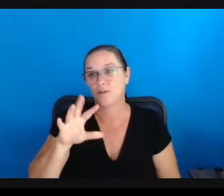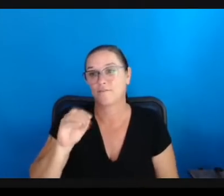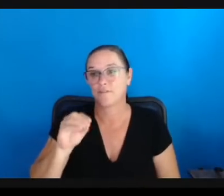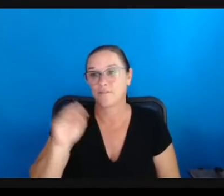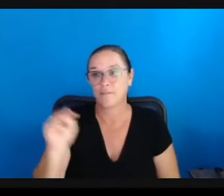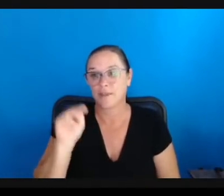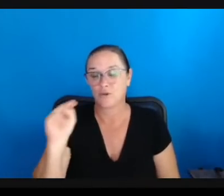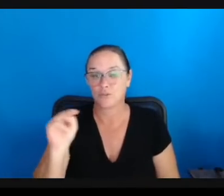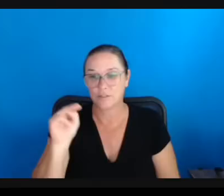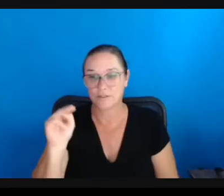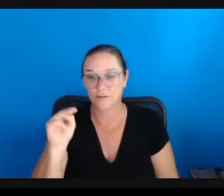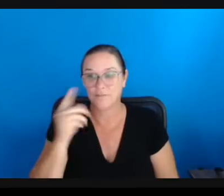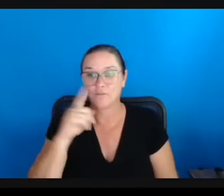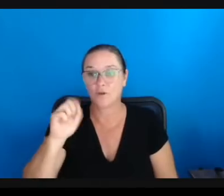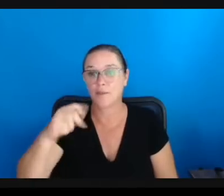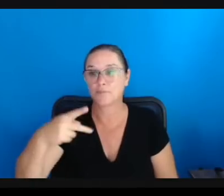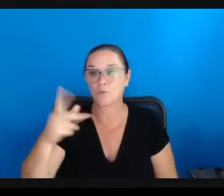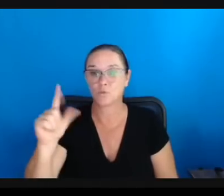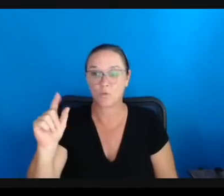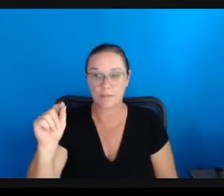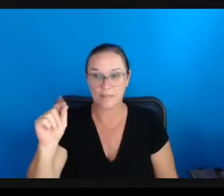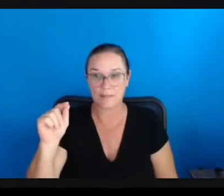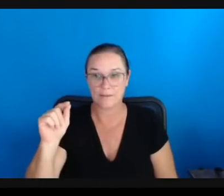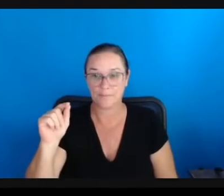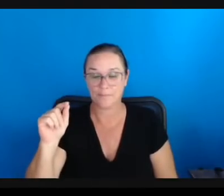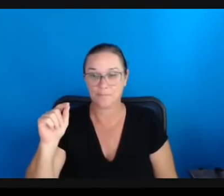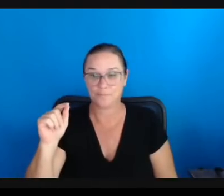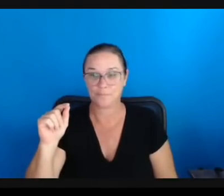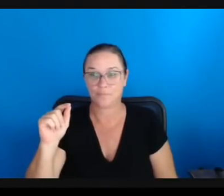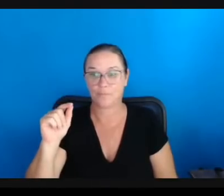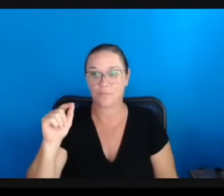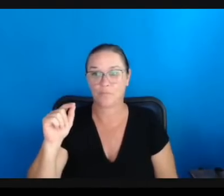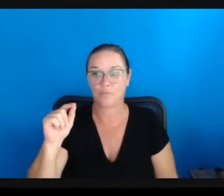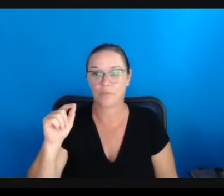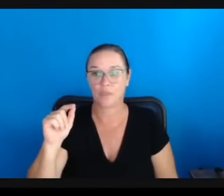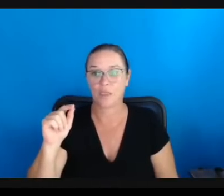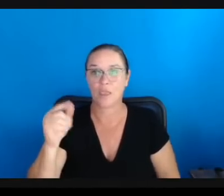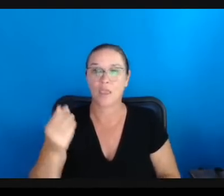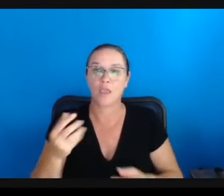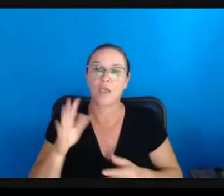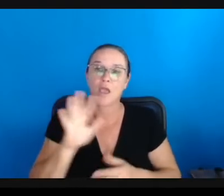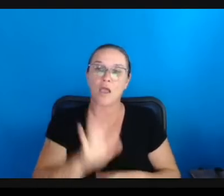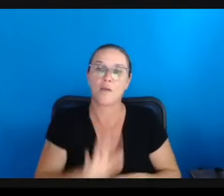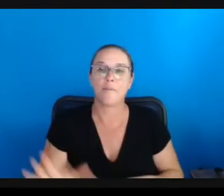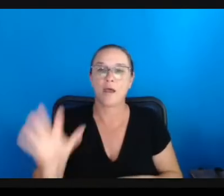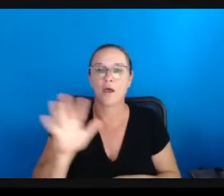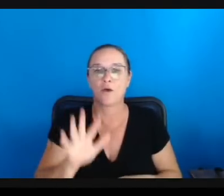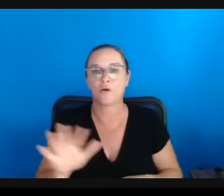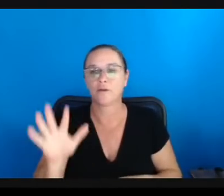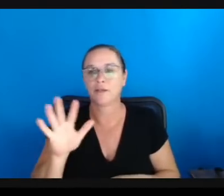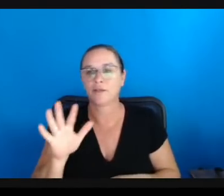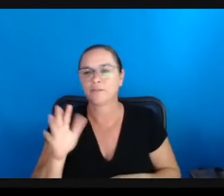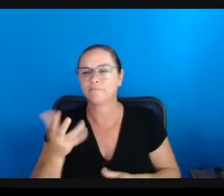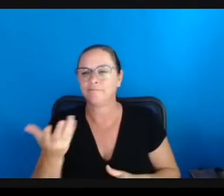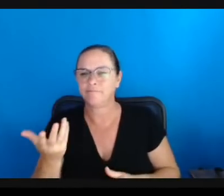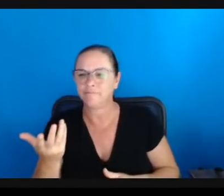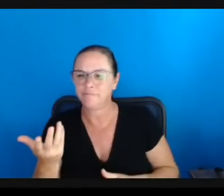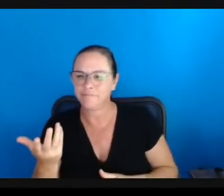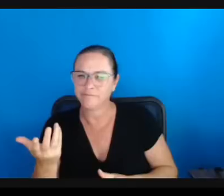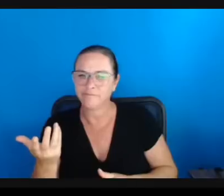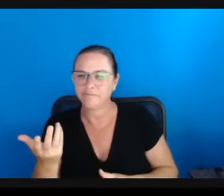20. Our about 60 meters. I'm sorry, what is that there?